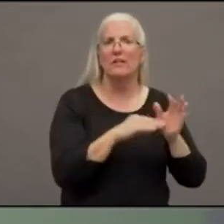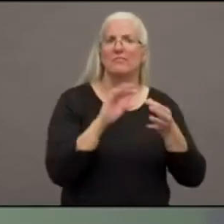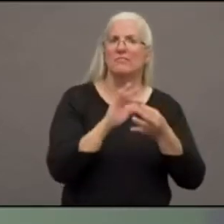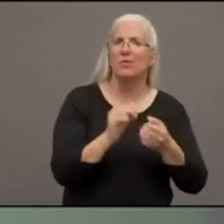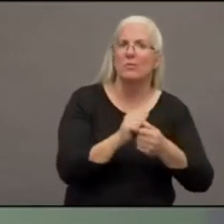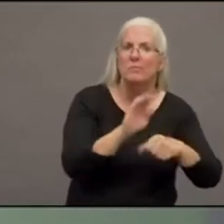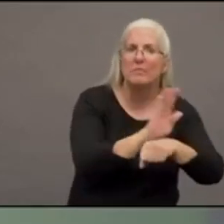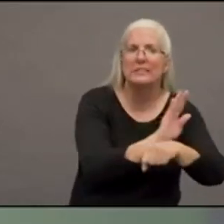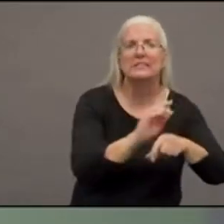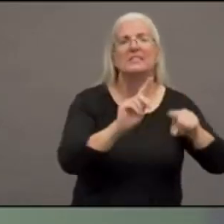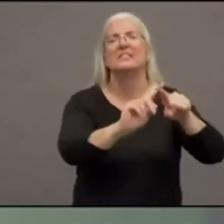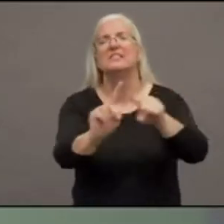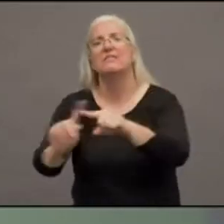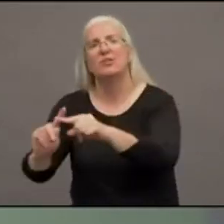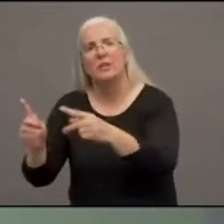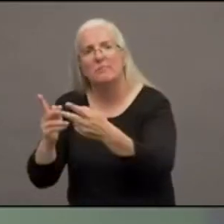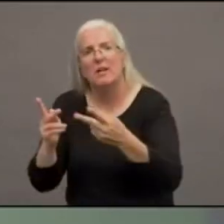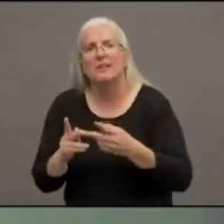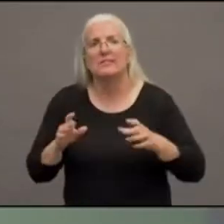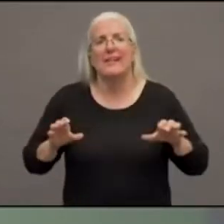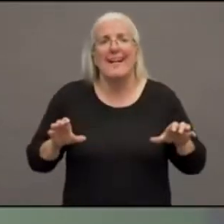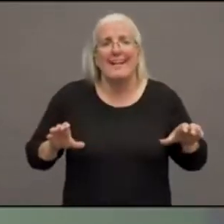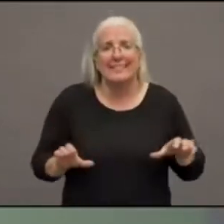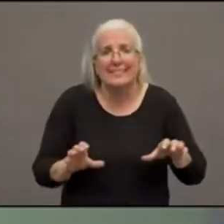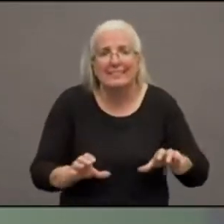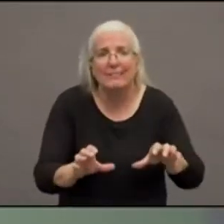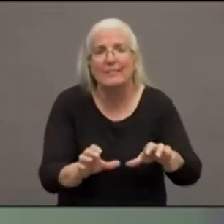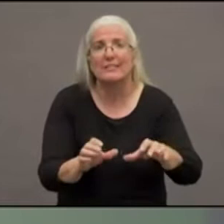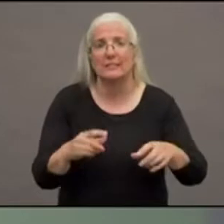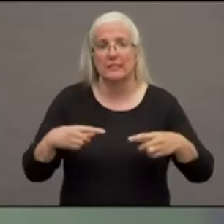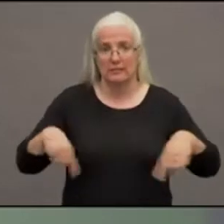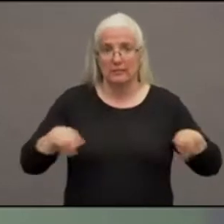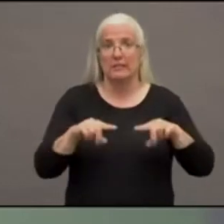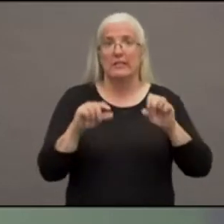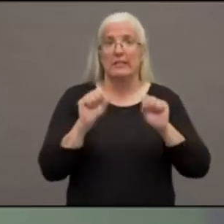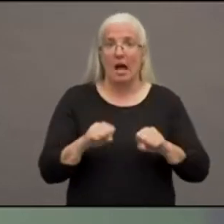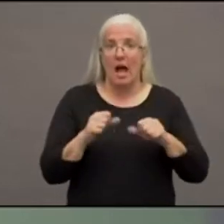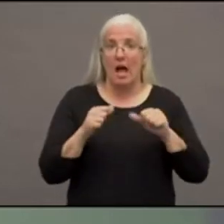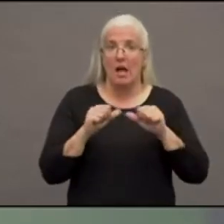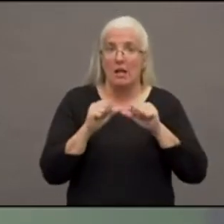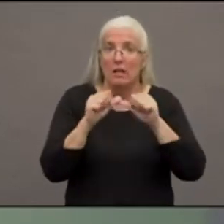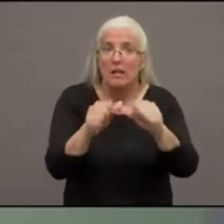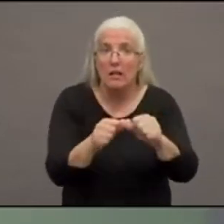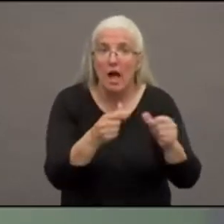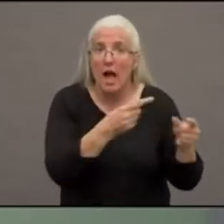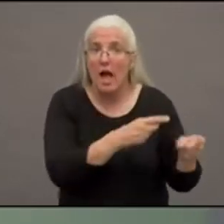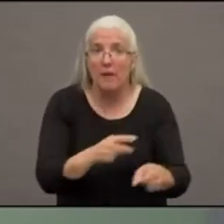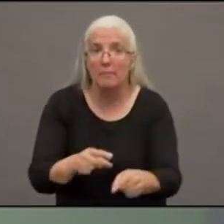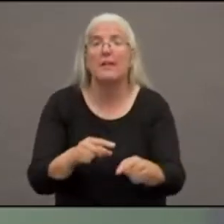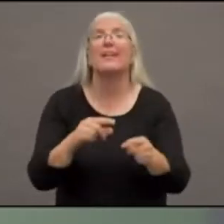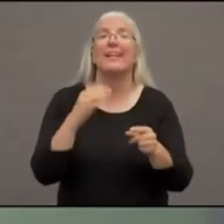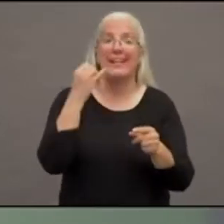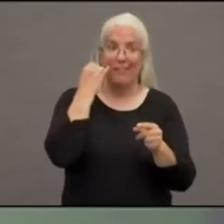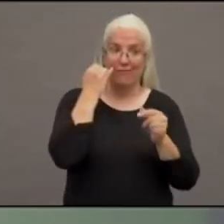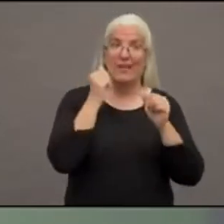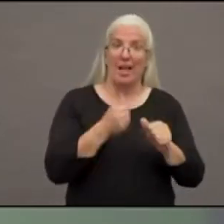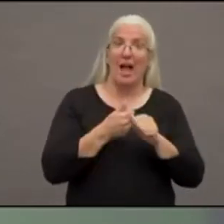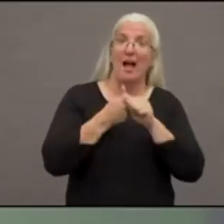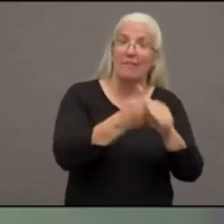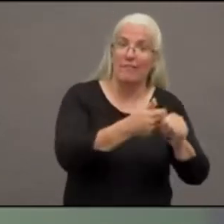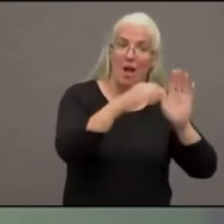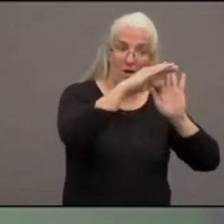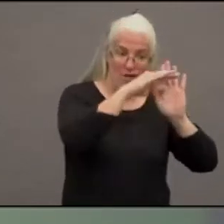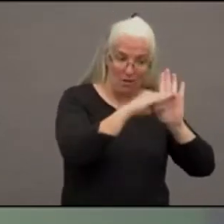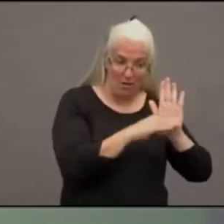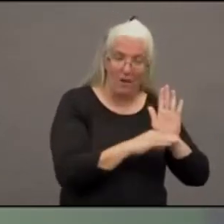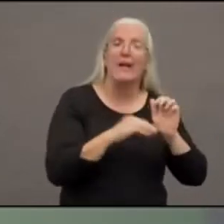activities can be done consistent with those broad principles, they can then occur. And so